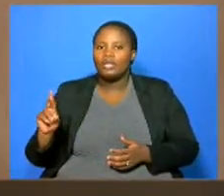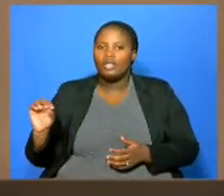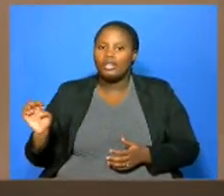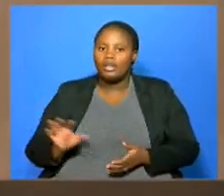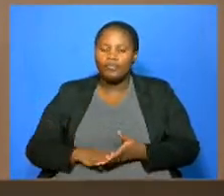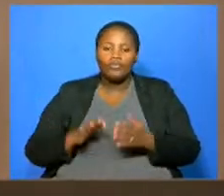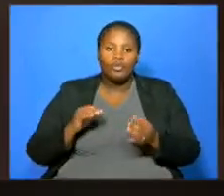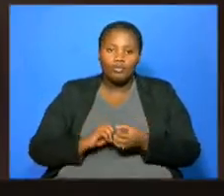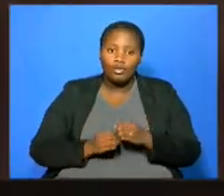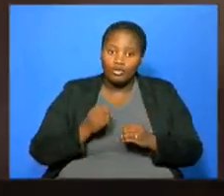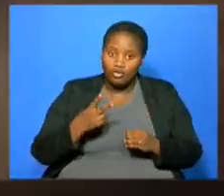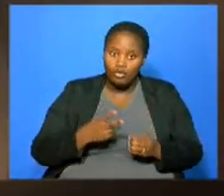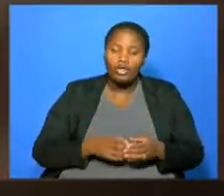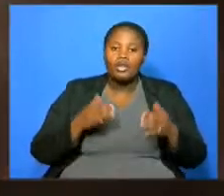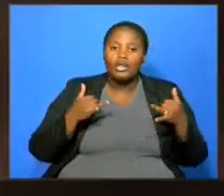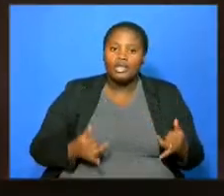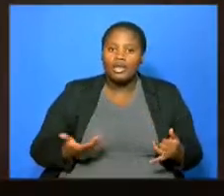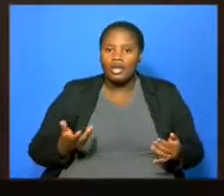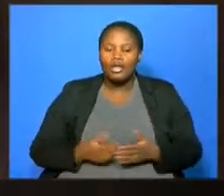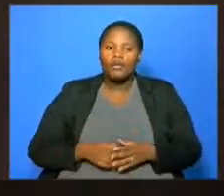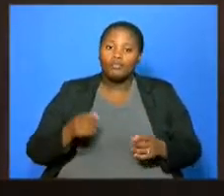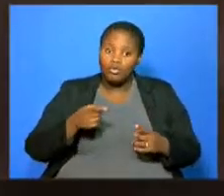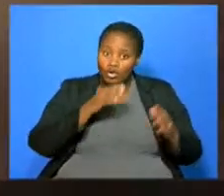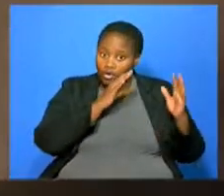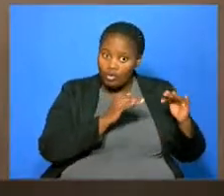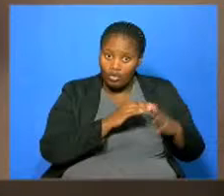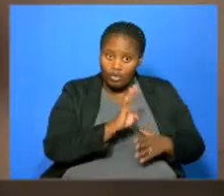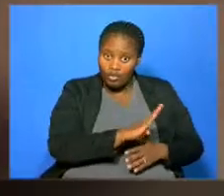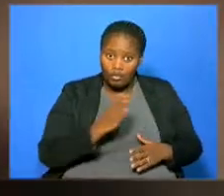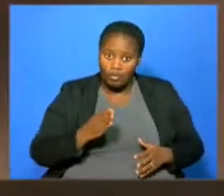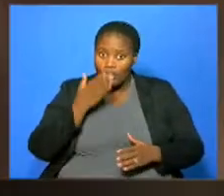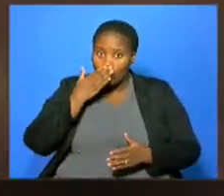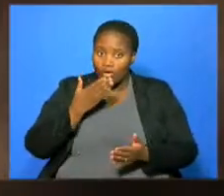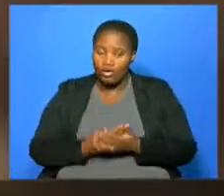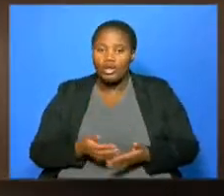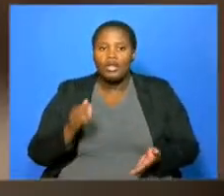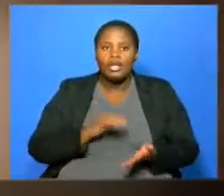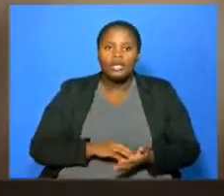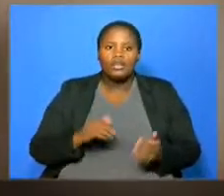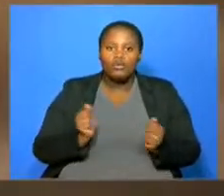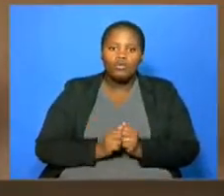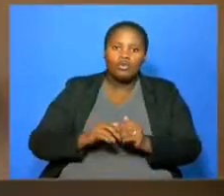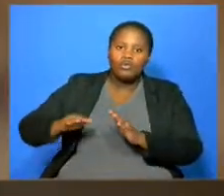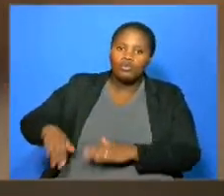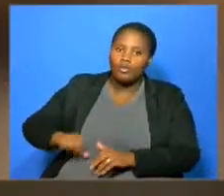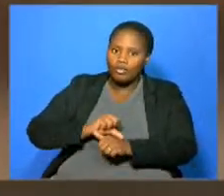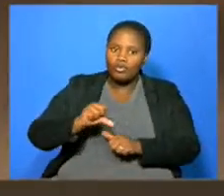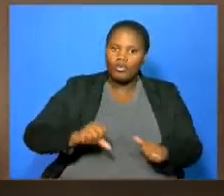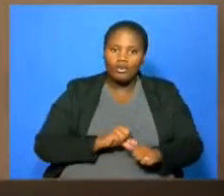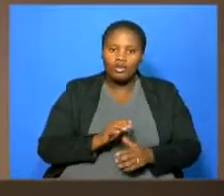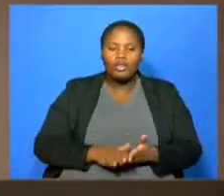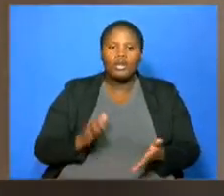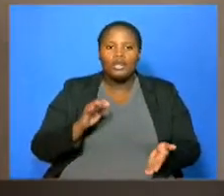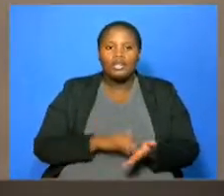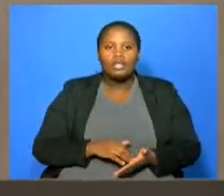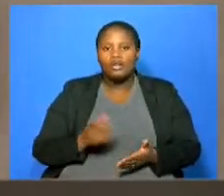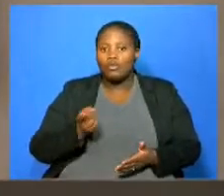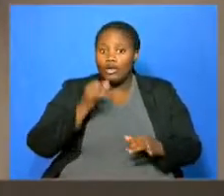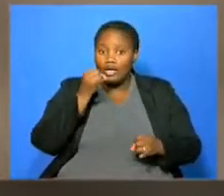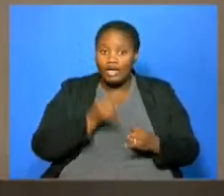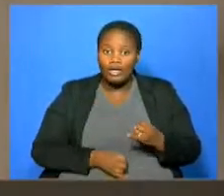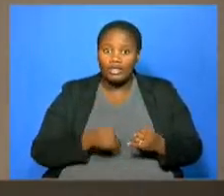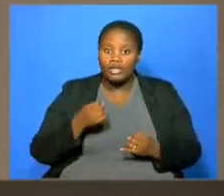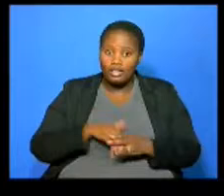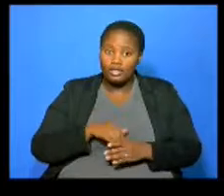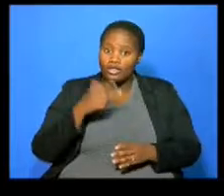8th, Kalahari Ferrari is hopeful for a good comeback and a better performance in the remaining races of the competition, which ends in